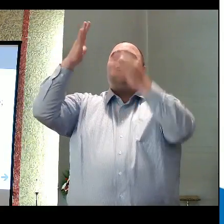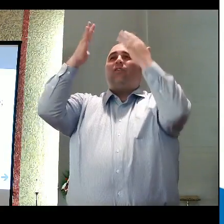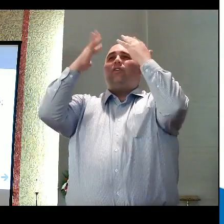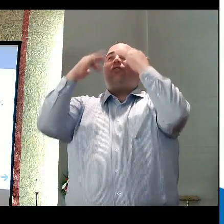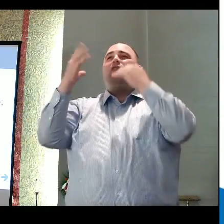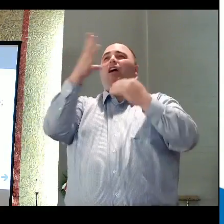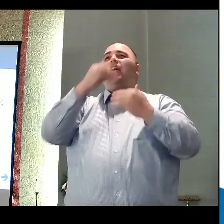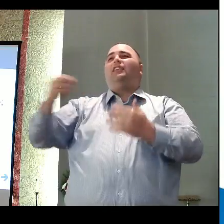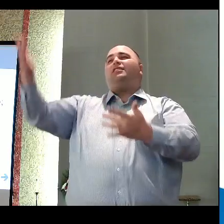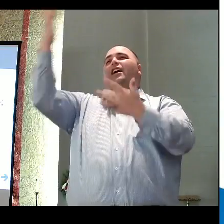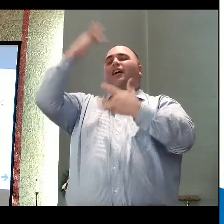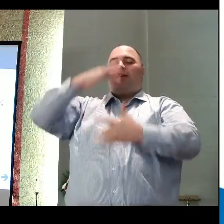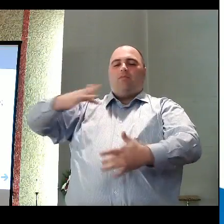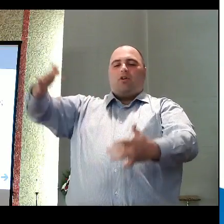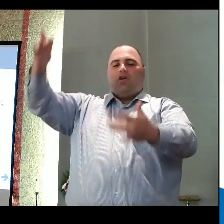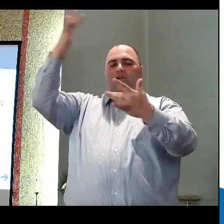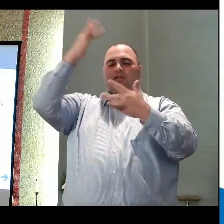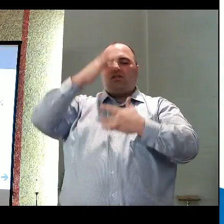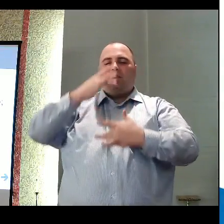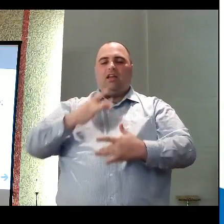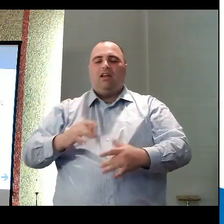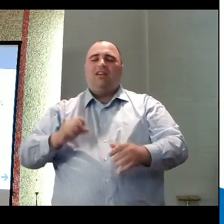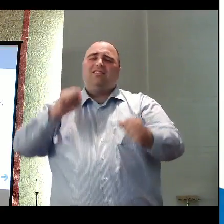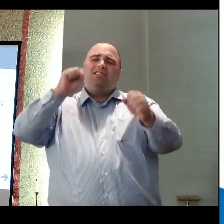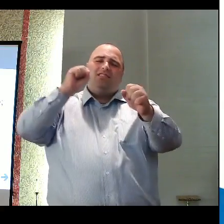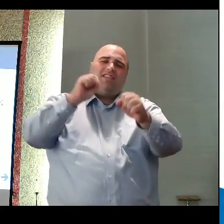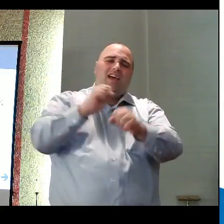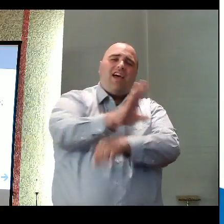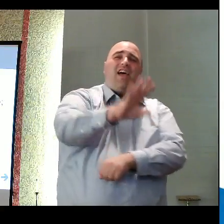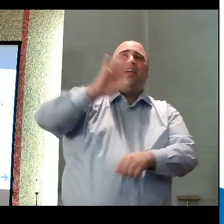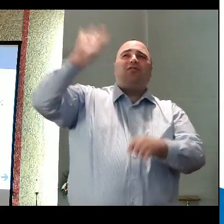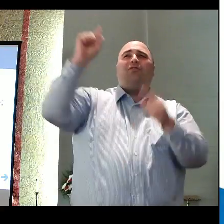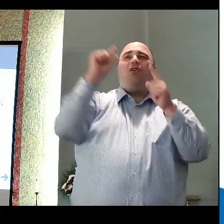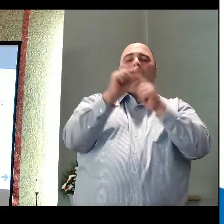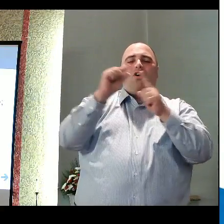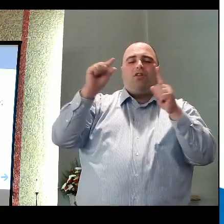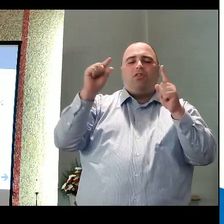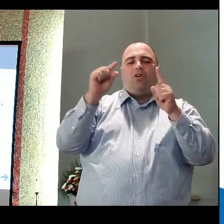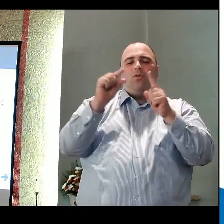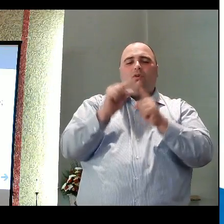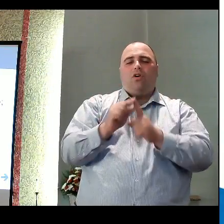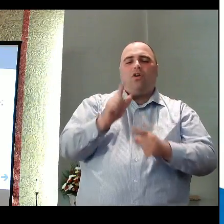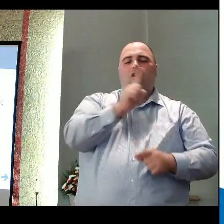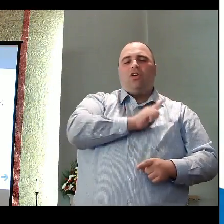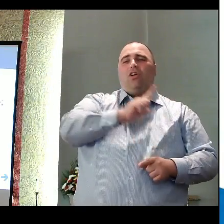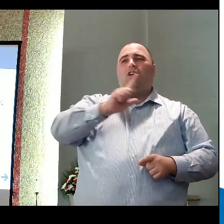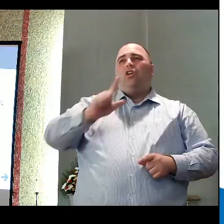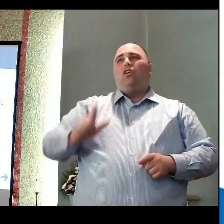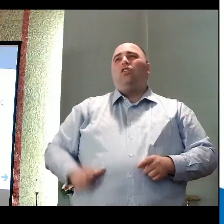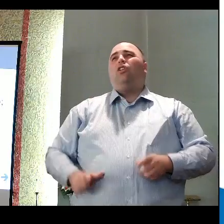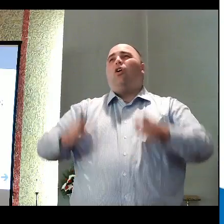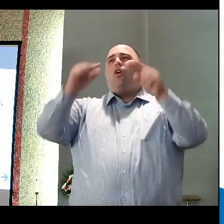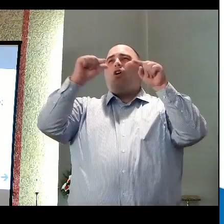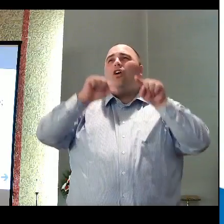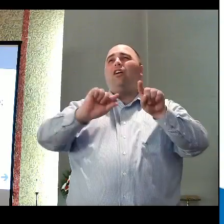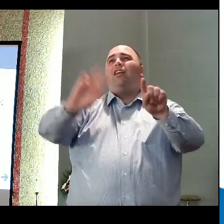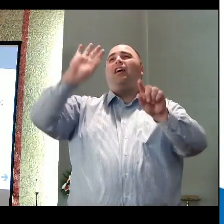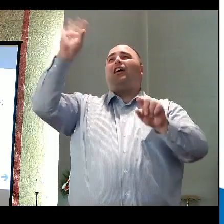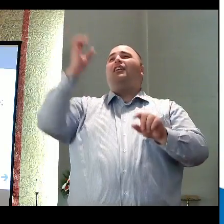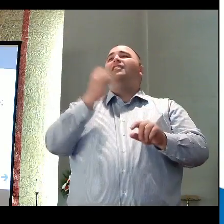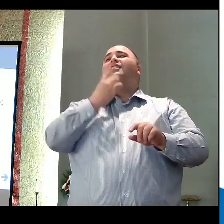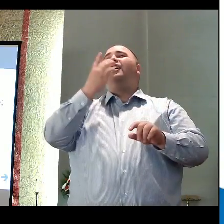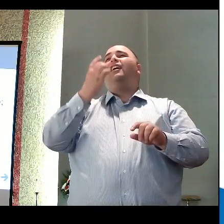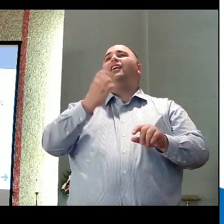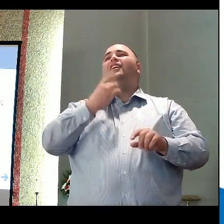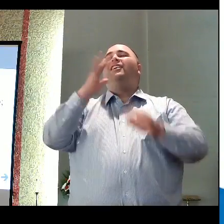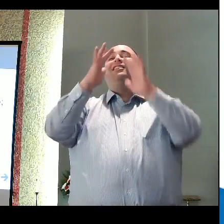nations with grace and mercy. Send forth your word, Lord,